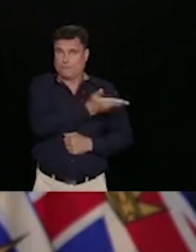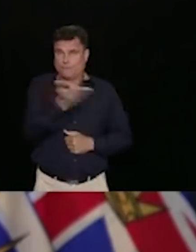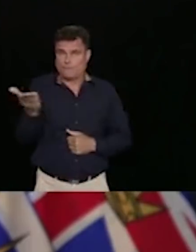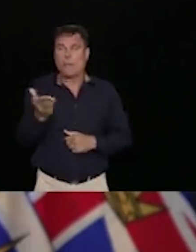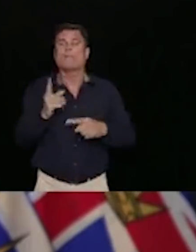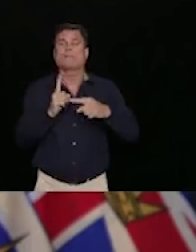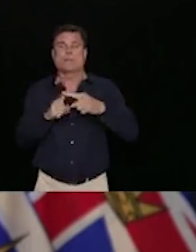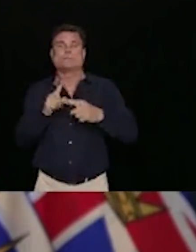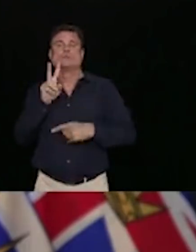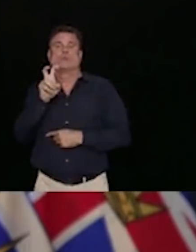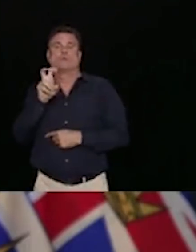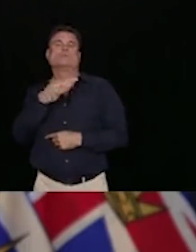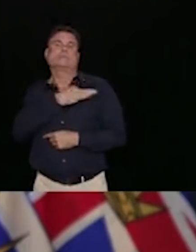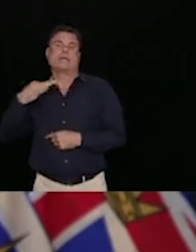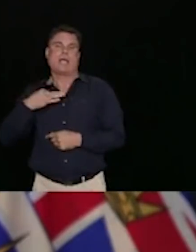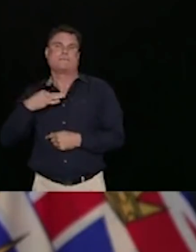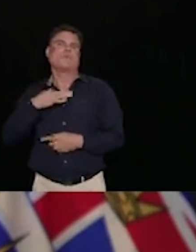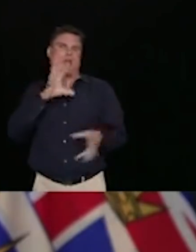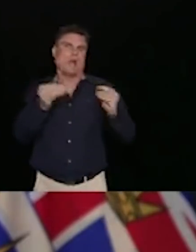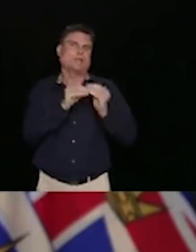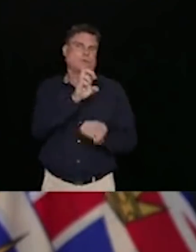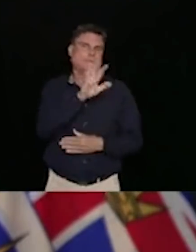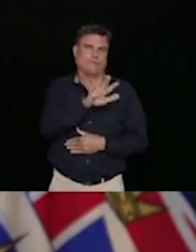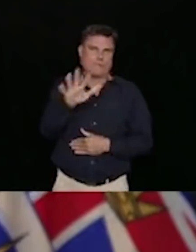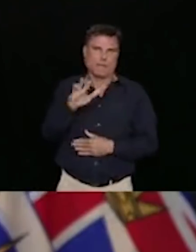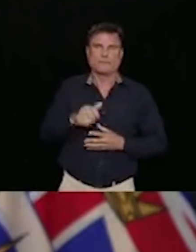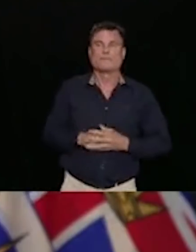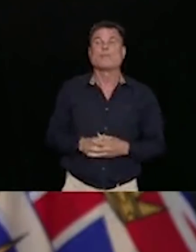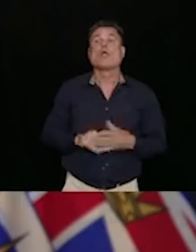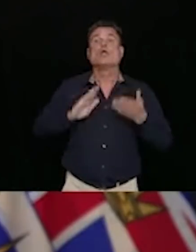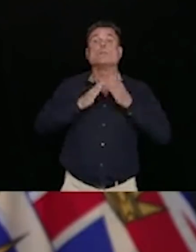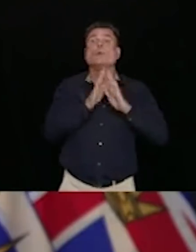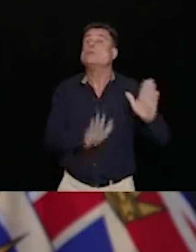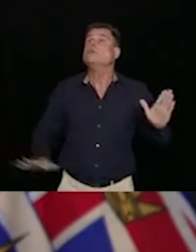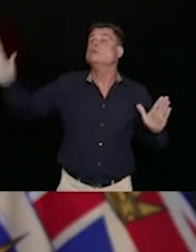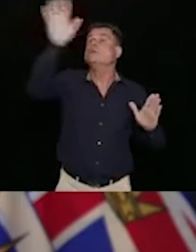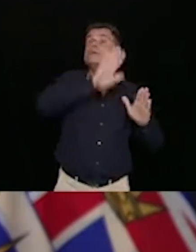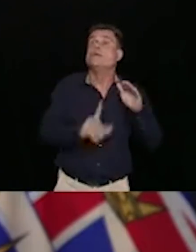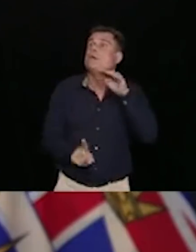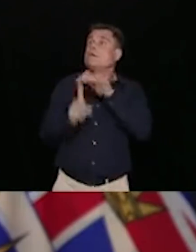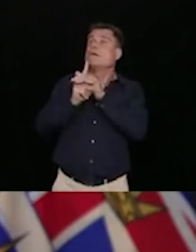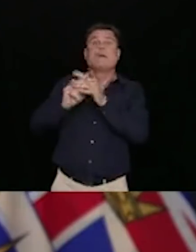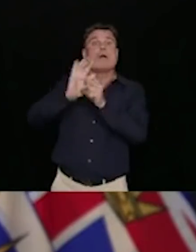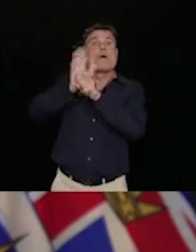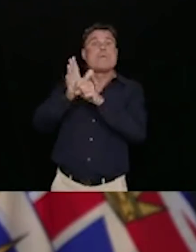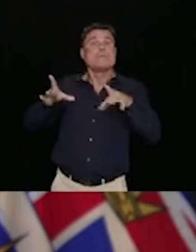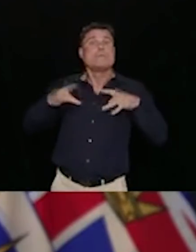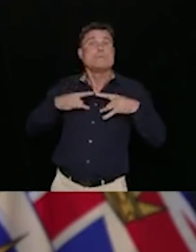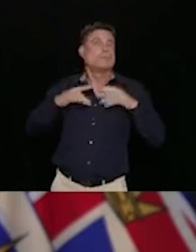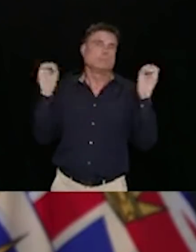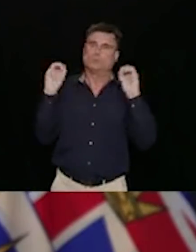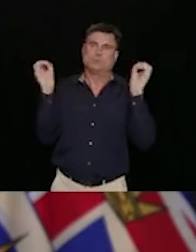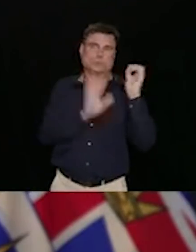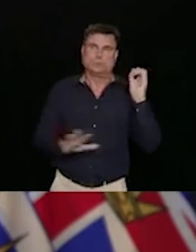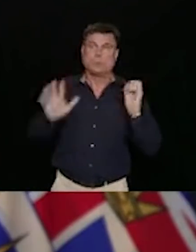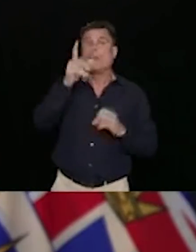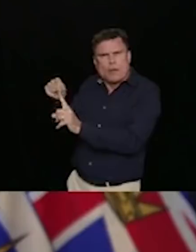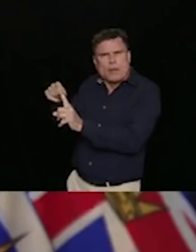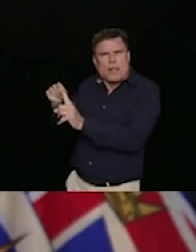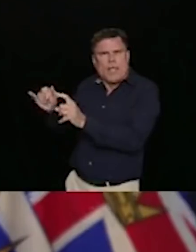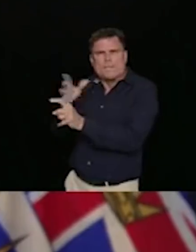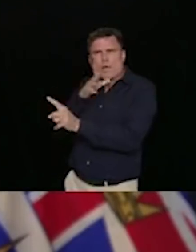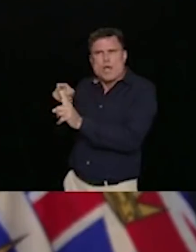people in the Interior Health Region, 65 people in Northern Health, and 51 people who live outside of Canada. We